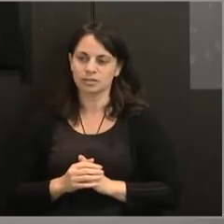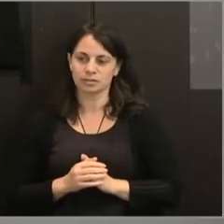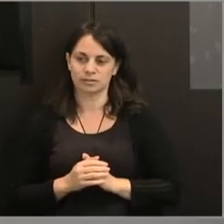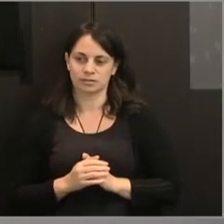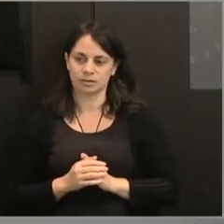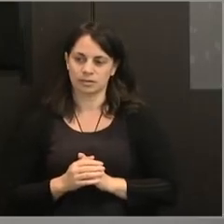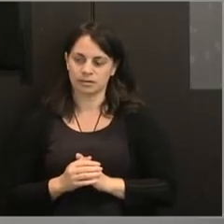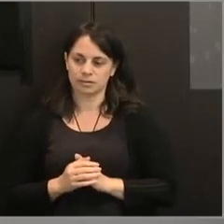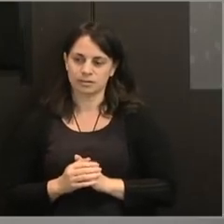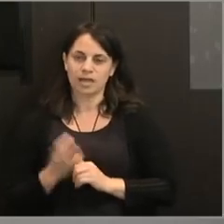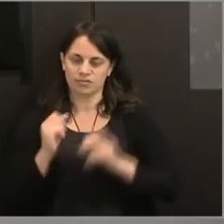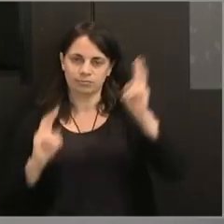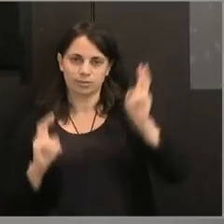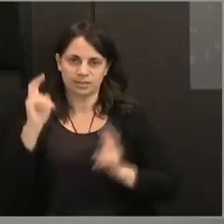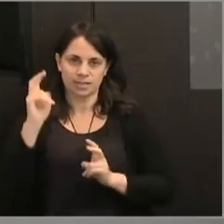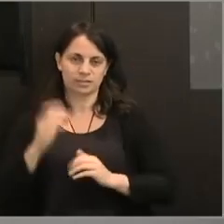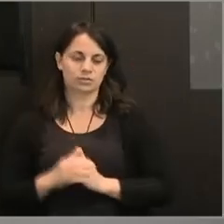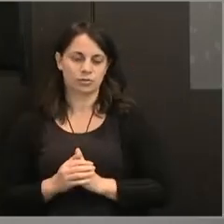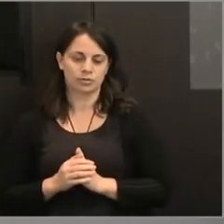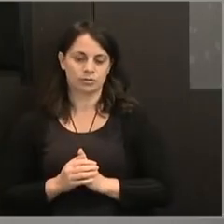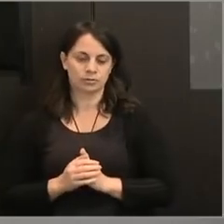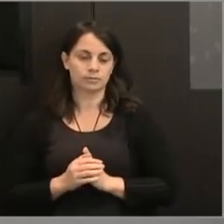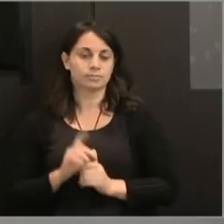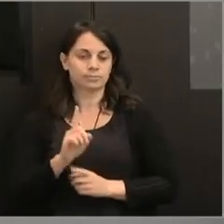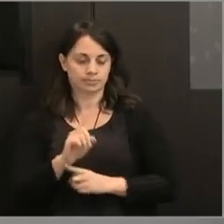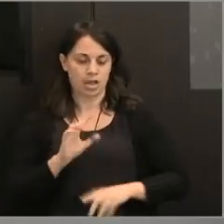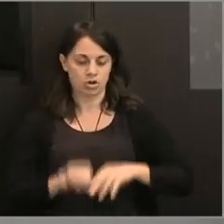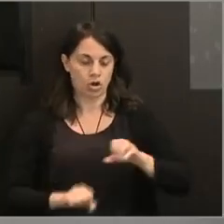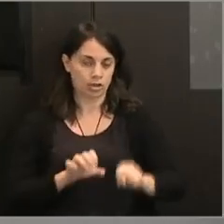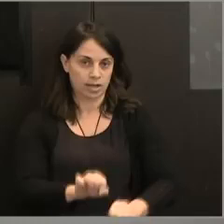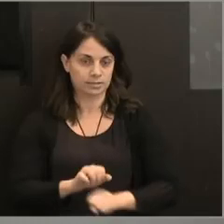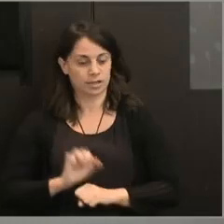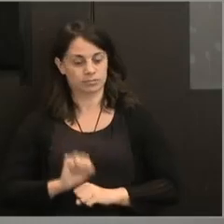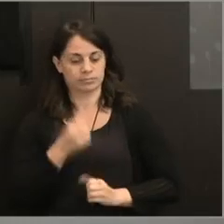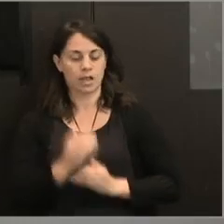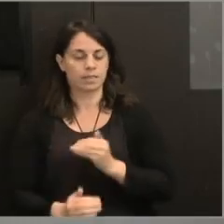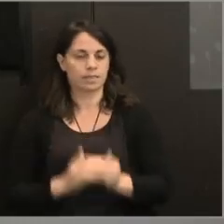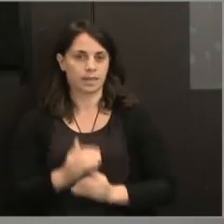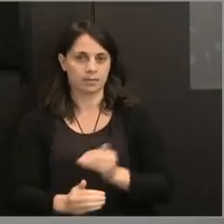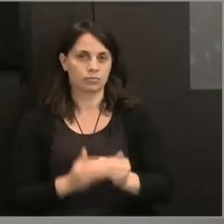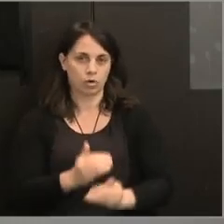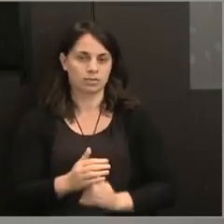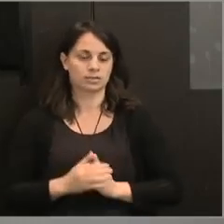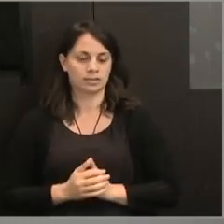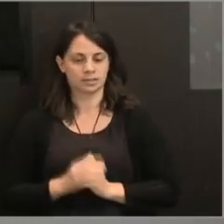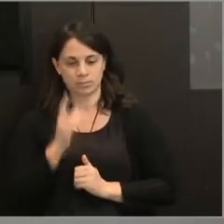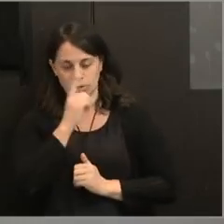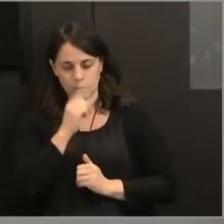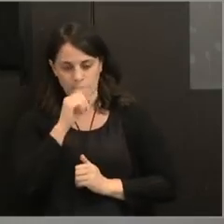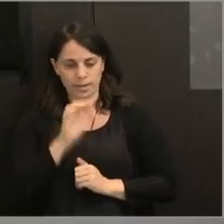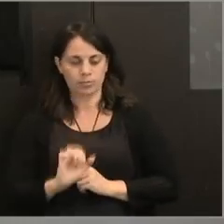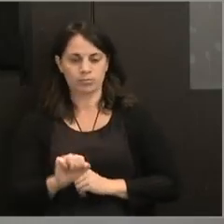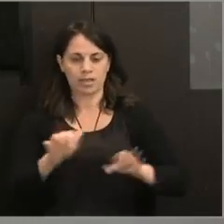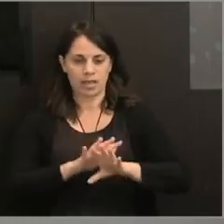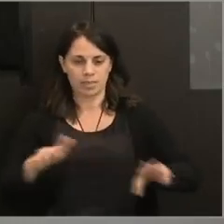misunderstood. However, in simple terms, colonisation has always been a process in which people are dispossessed